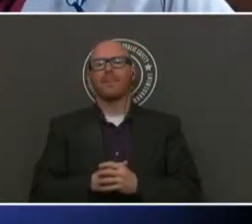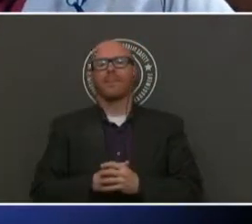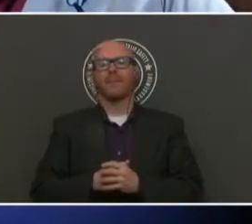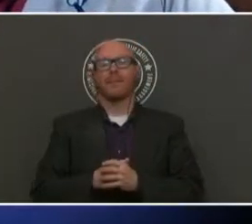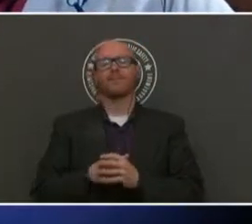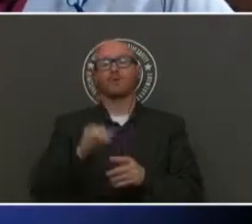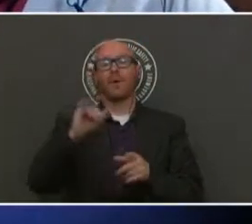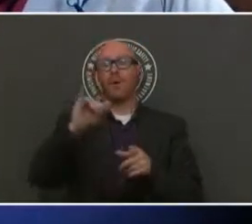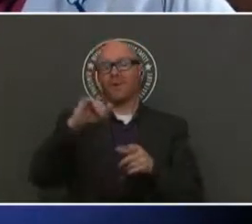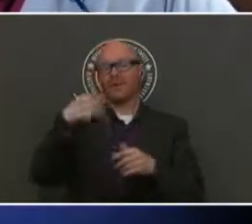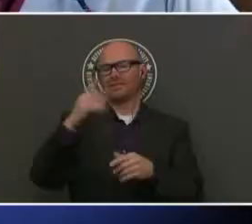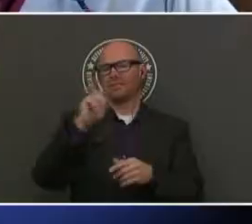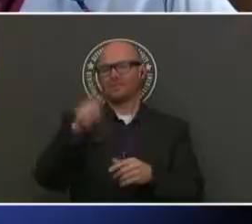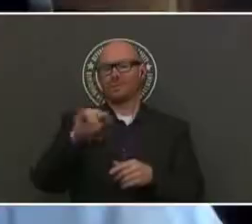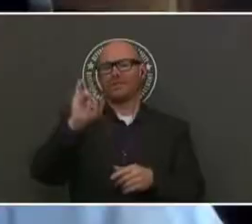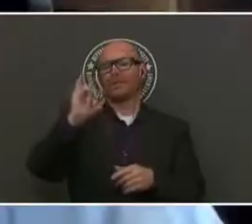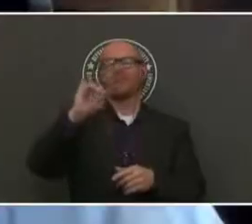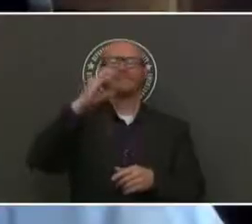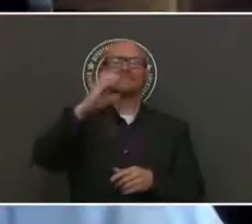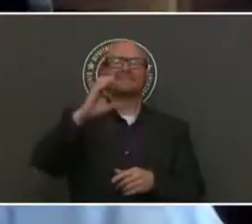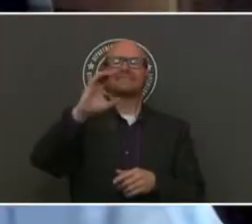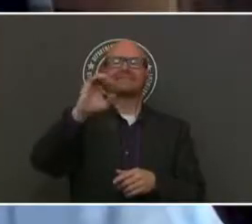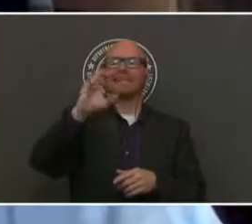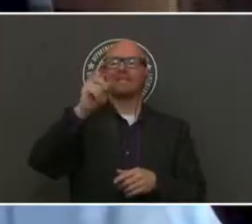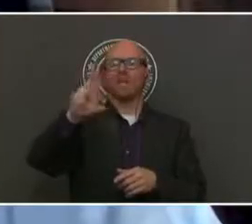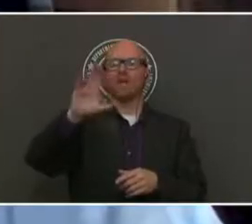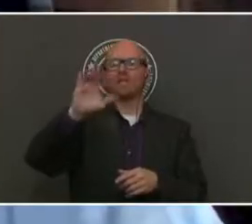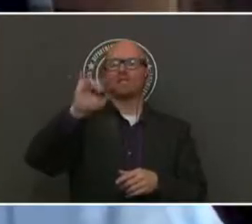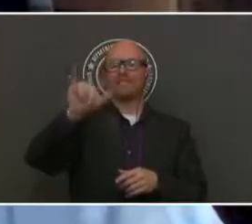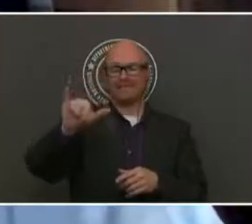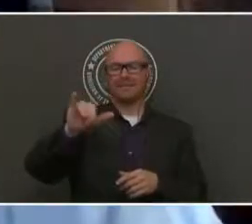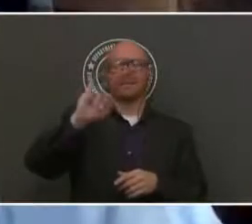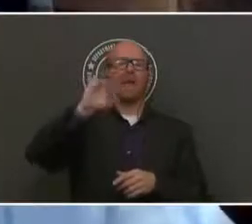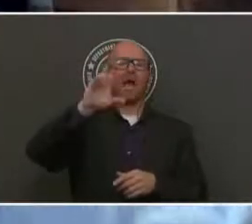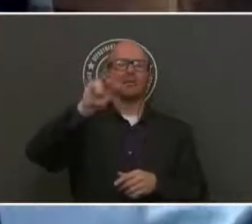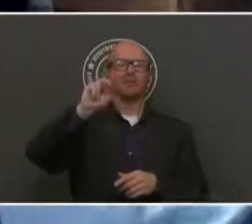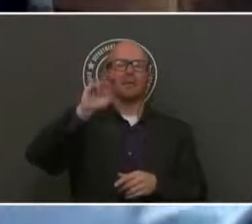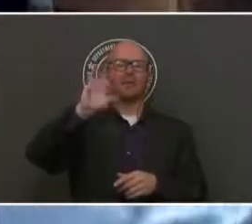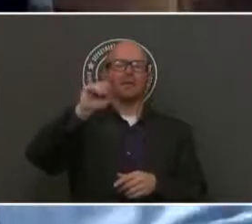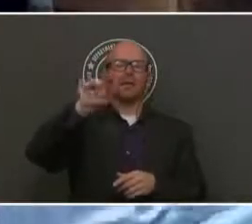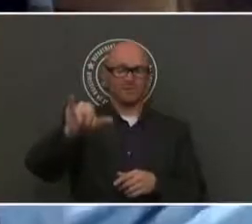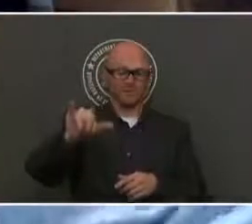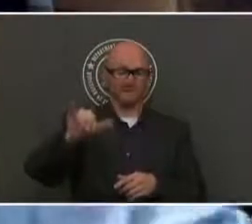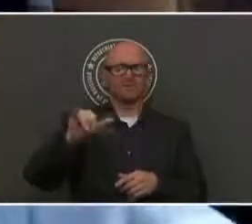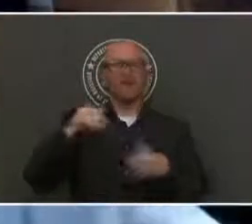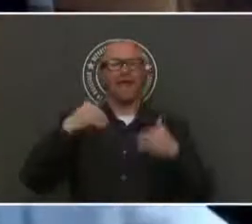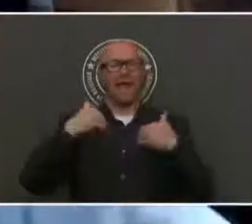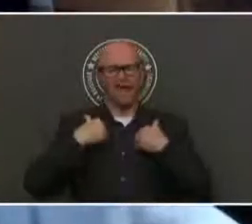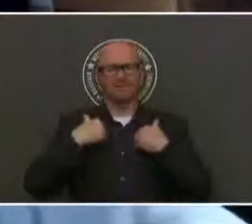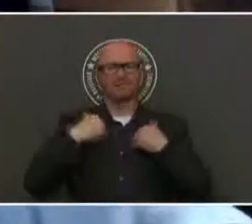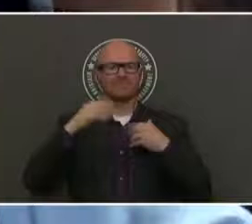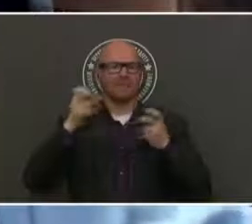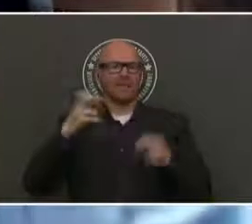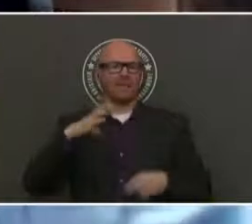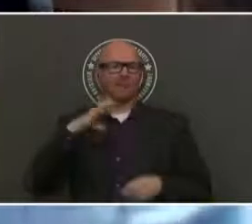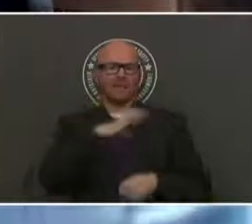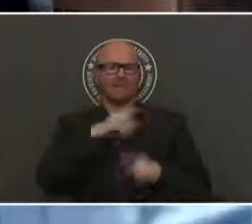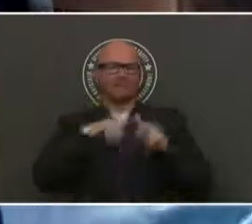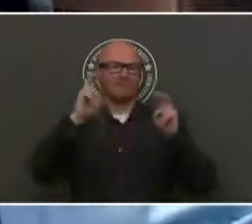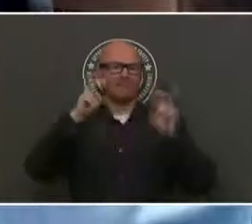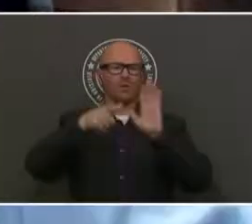Commission, right around Cedar City, has formed a committee to review governor's orders, and we all